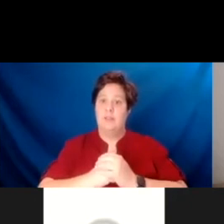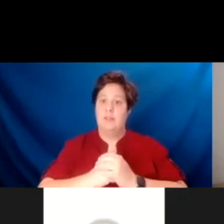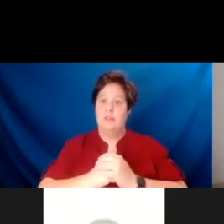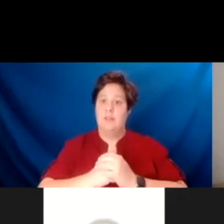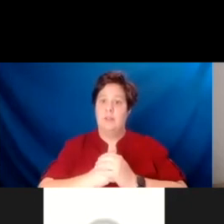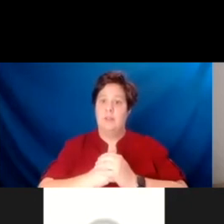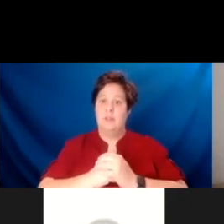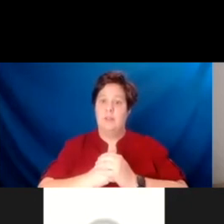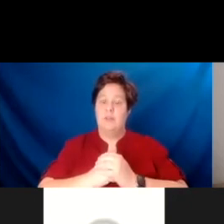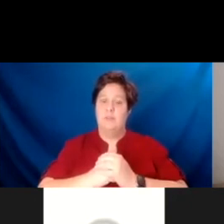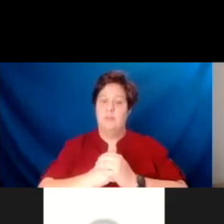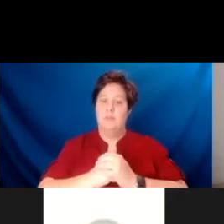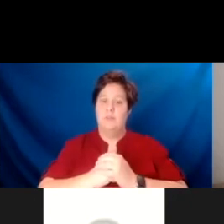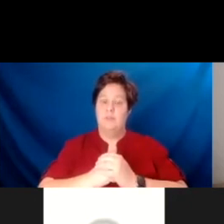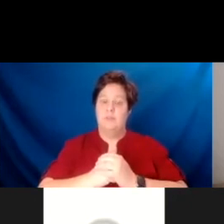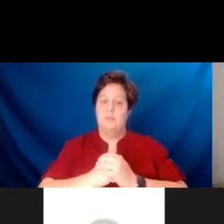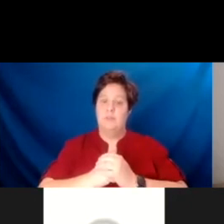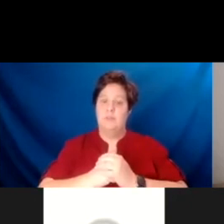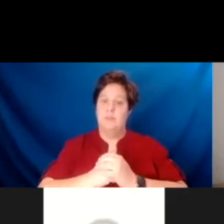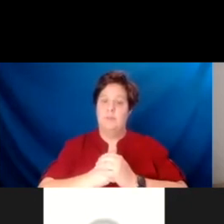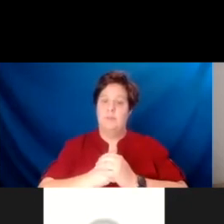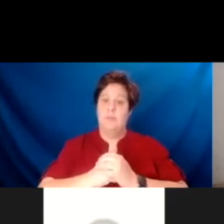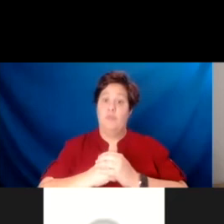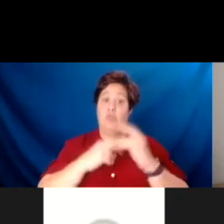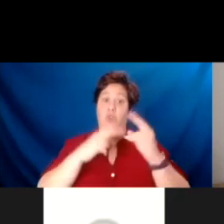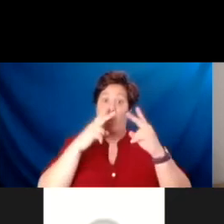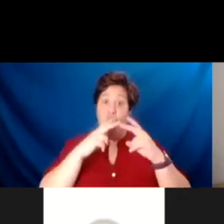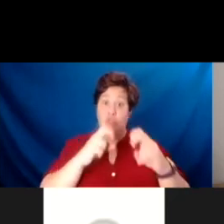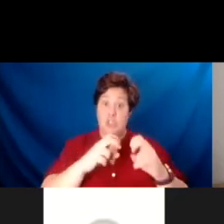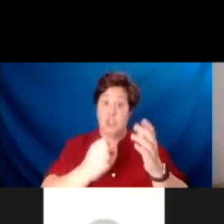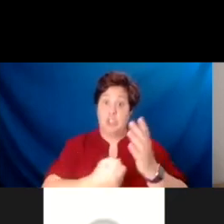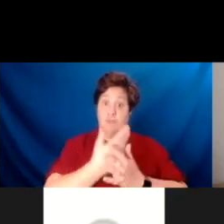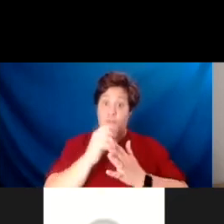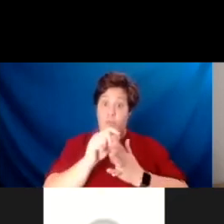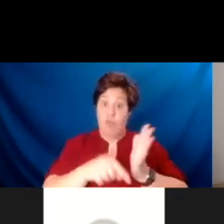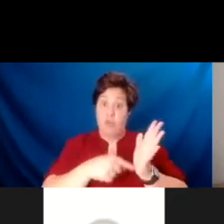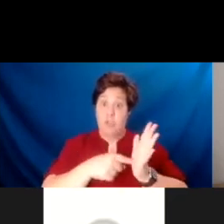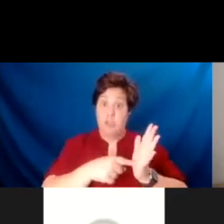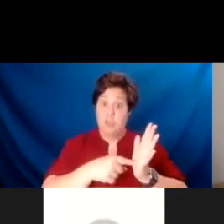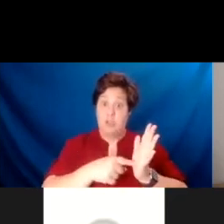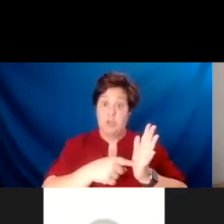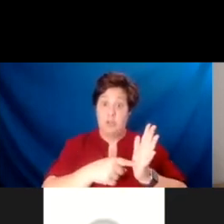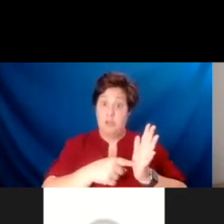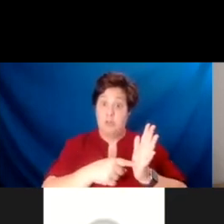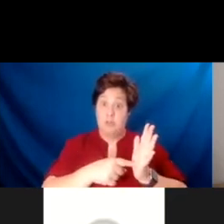Yeah. So if so, the research and development project is not necessarily